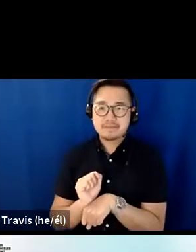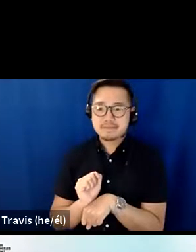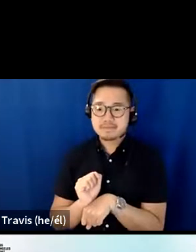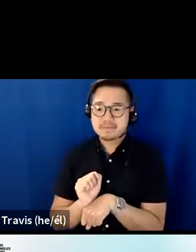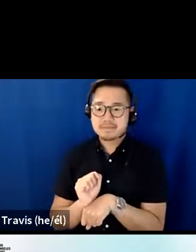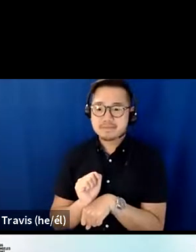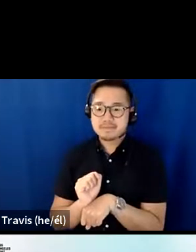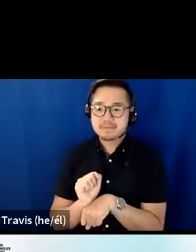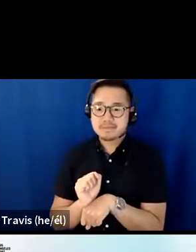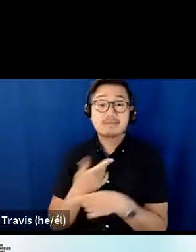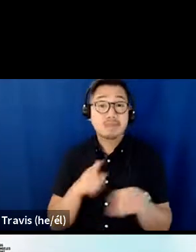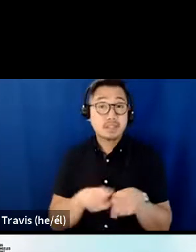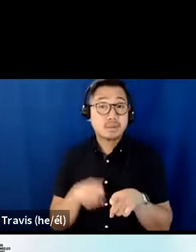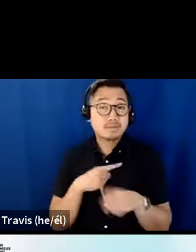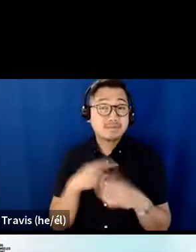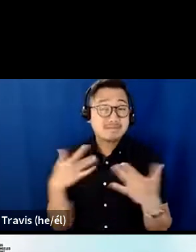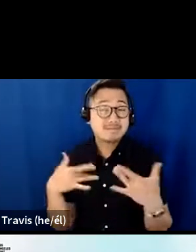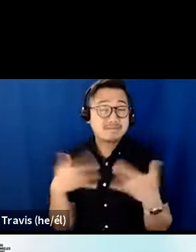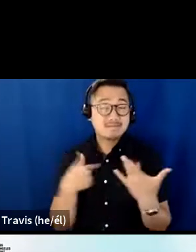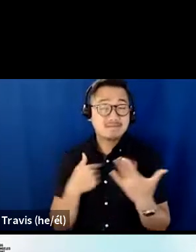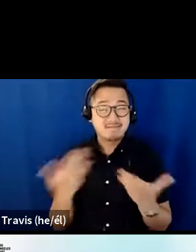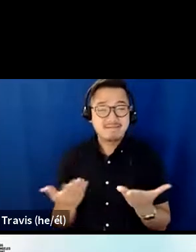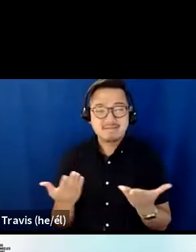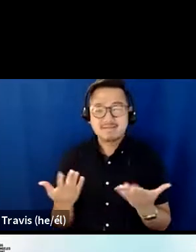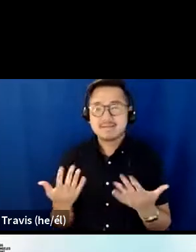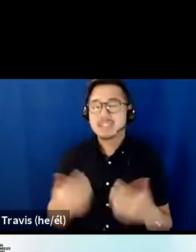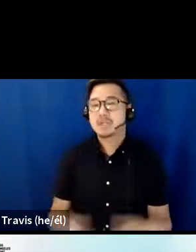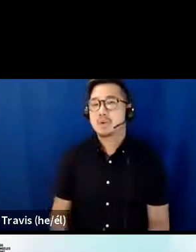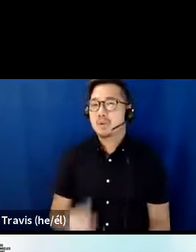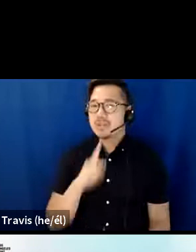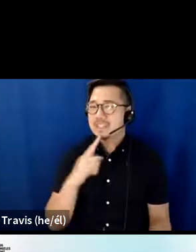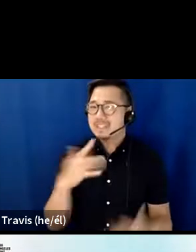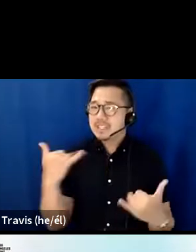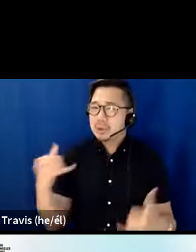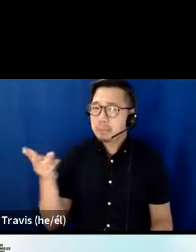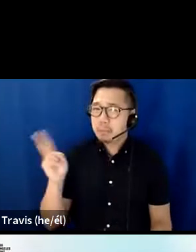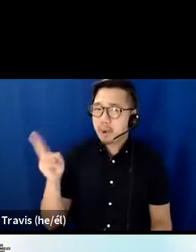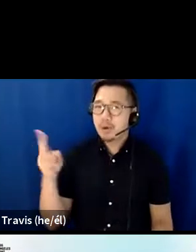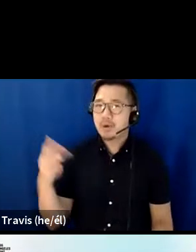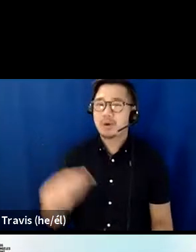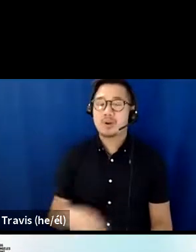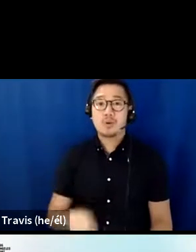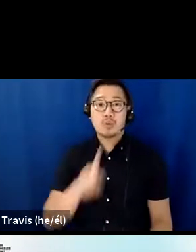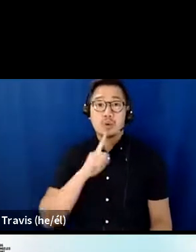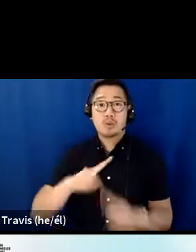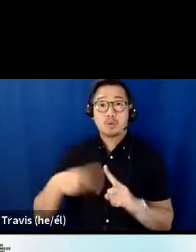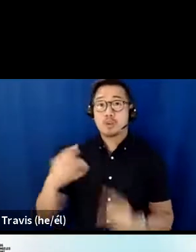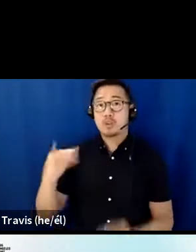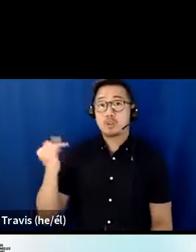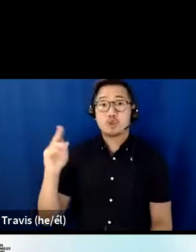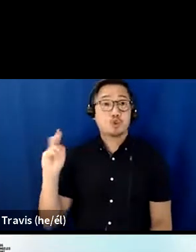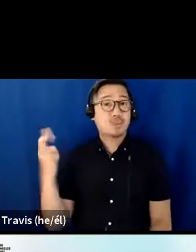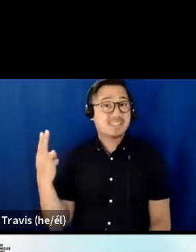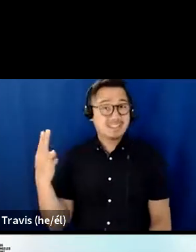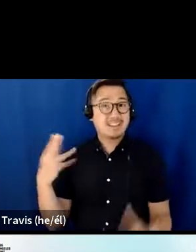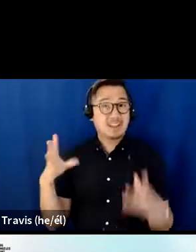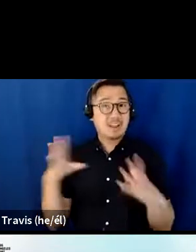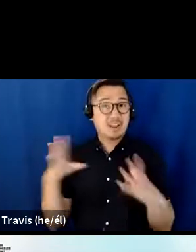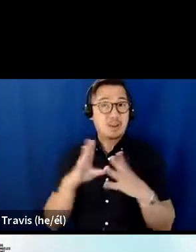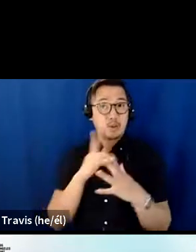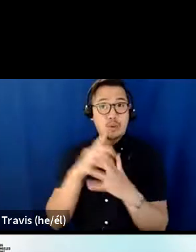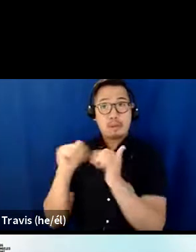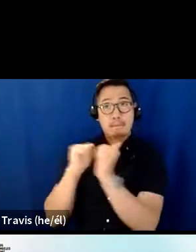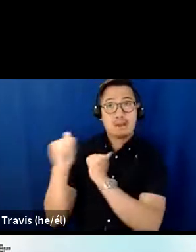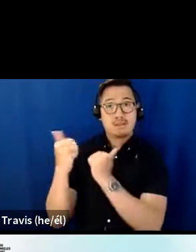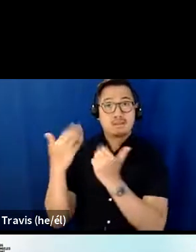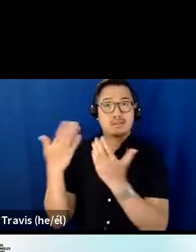And I'm excited to be here today. Today is a very monumental day. I find that the passing of the Juneteenth holiday and then having this discussion today about Black liberation